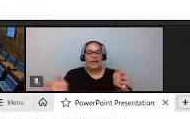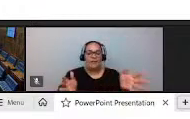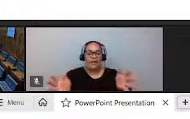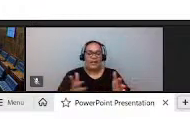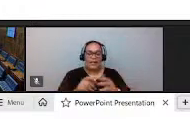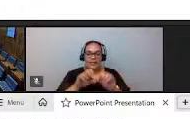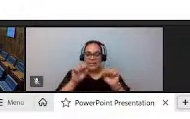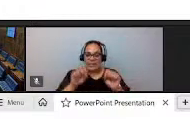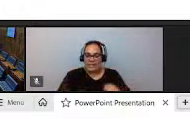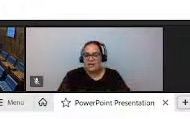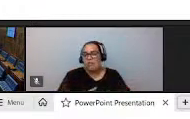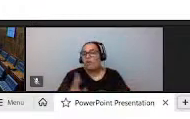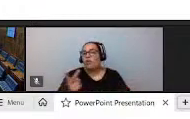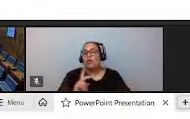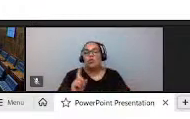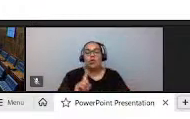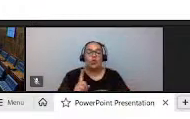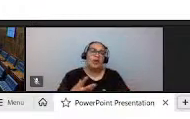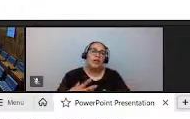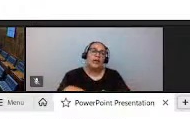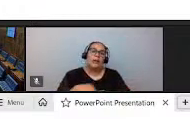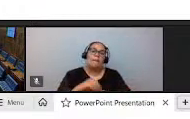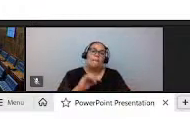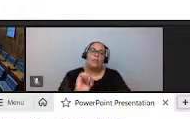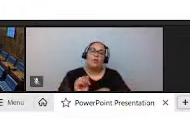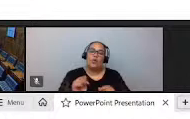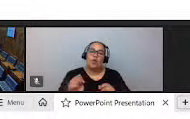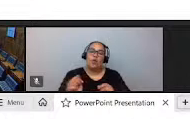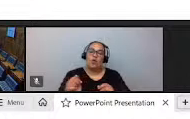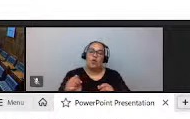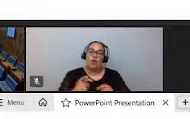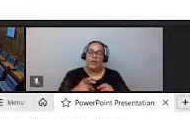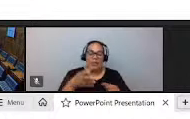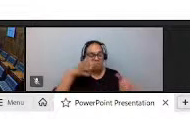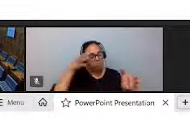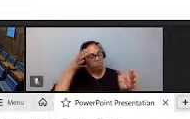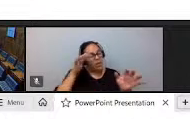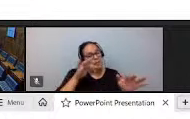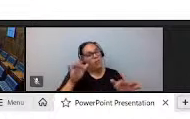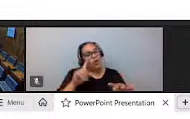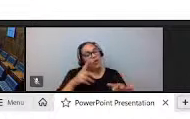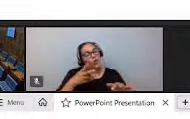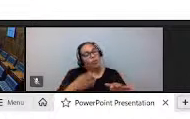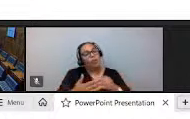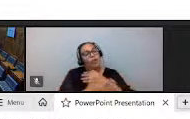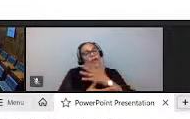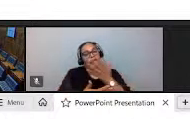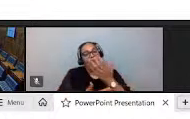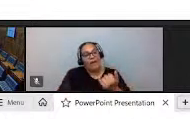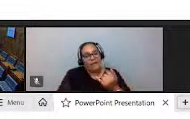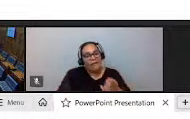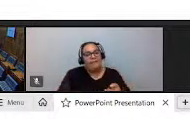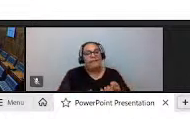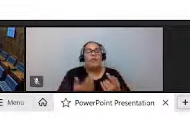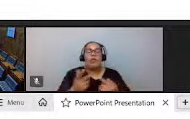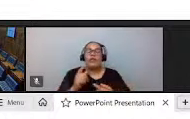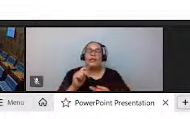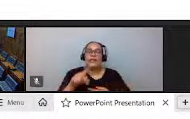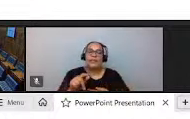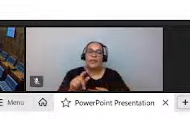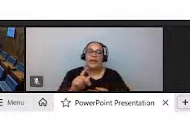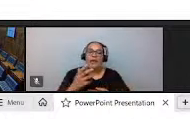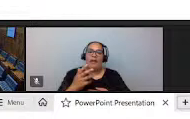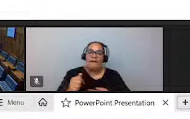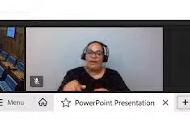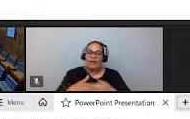over um with the Navas experts that we have in the country at the moment or the tpts in the